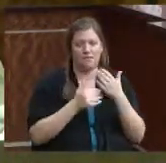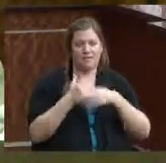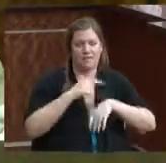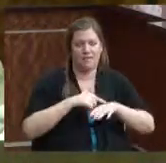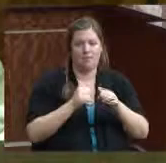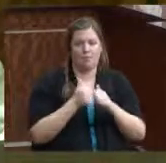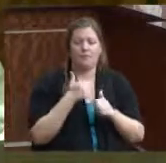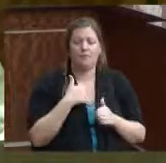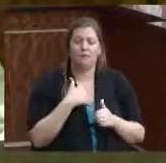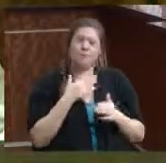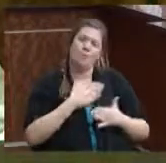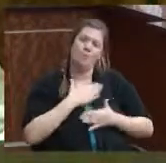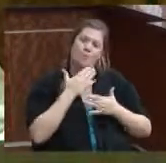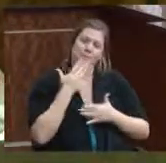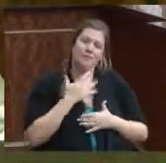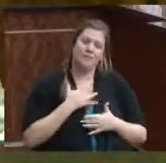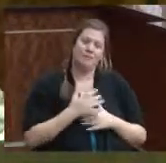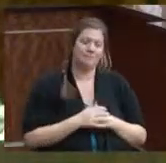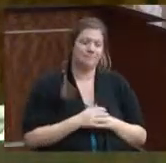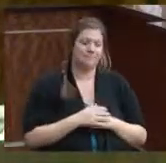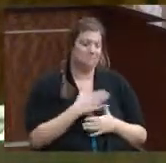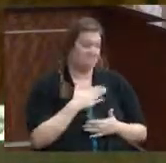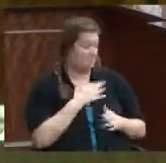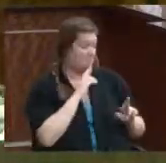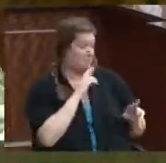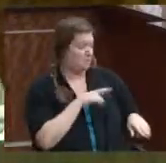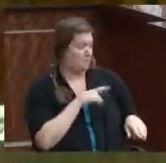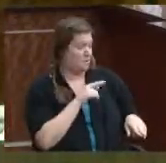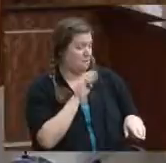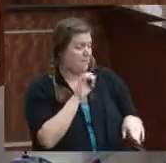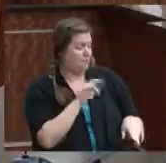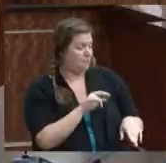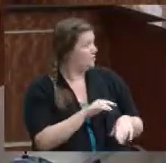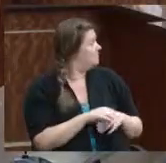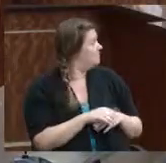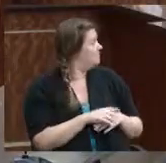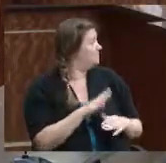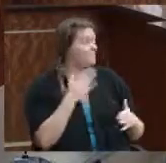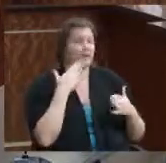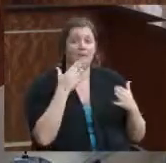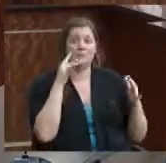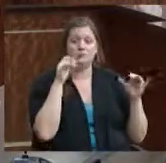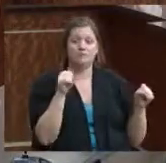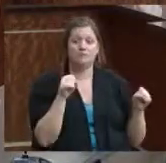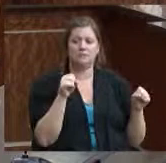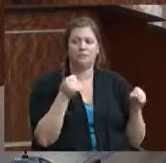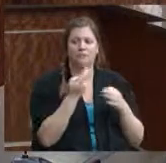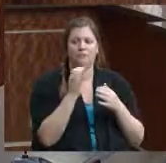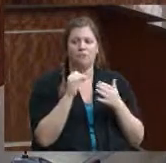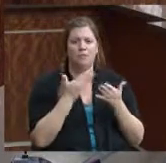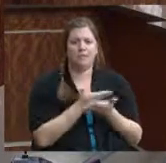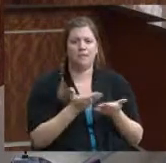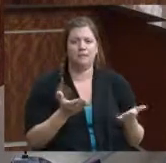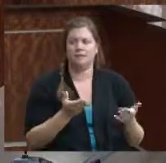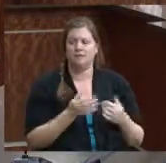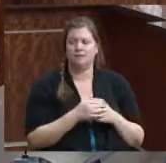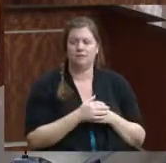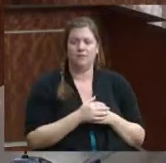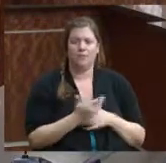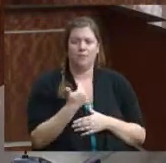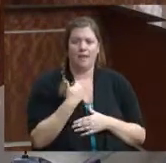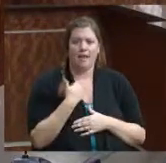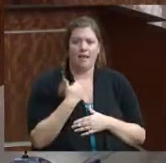me. So happy birthday. That's my report. Mr. Mayor? Thank you, Mr. President. A couple things. We did